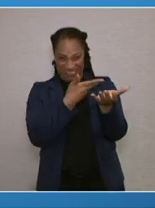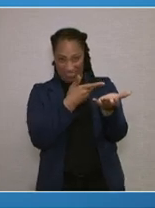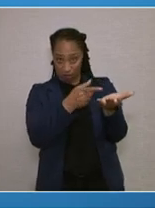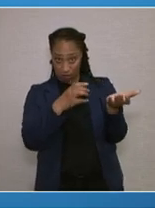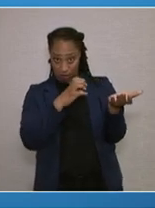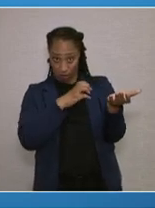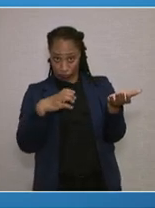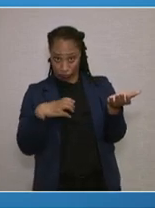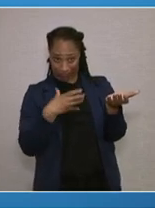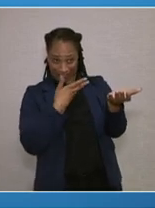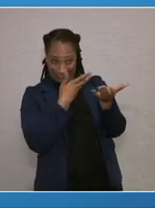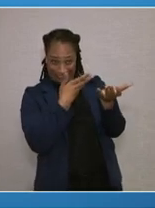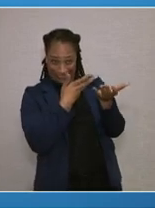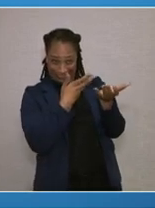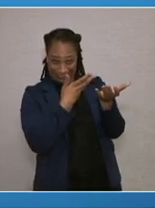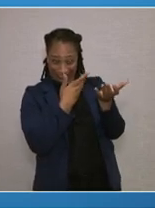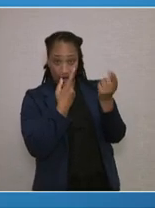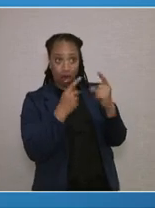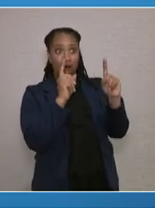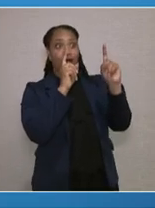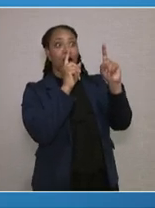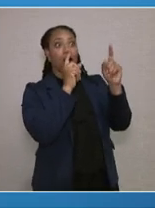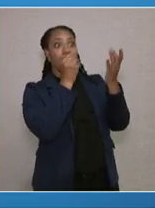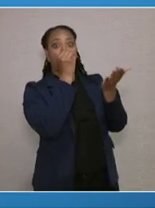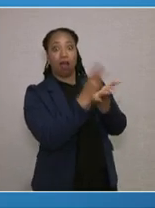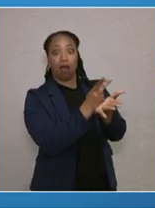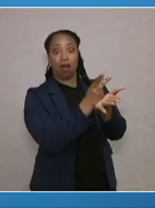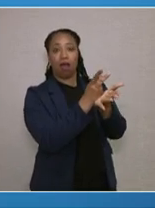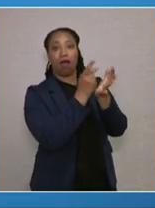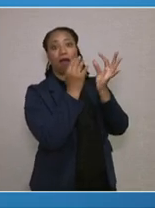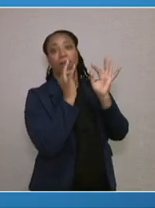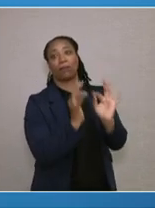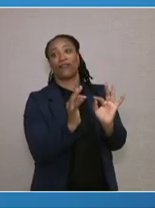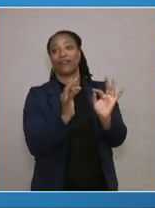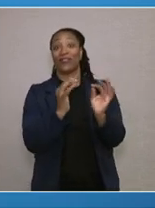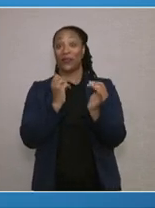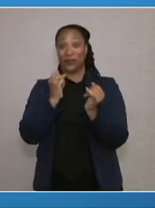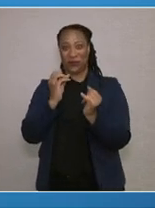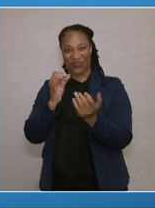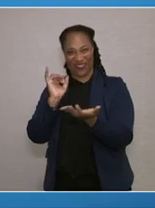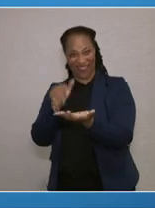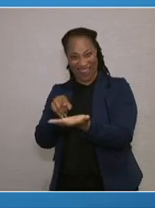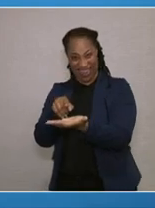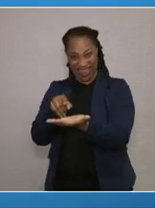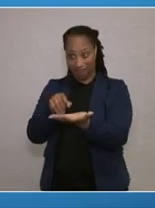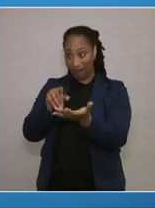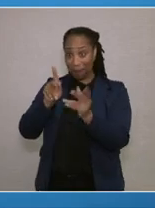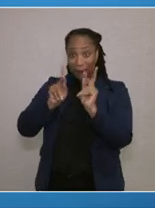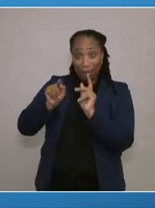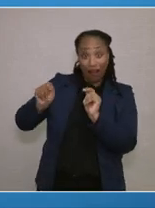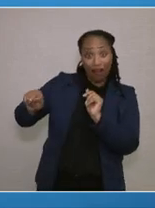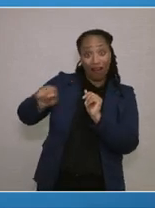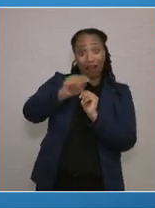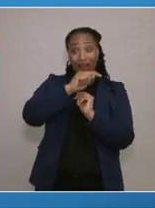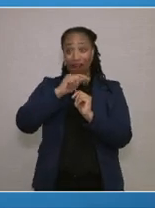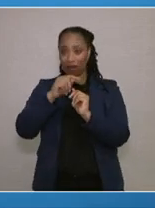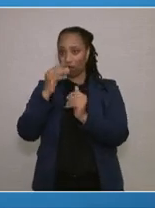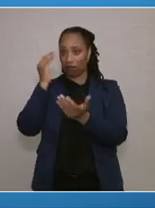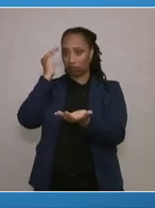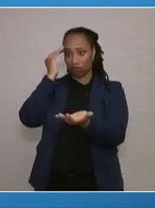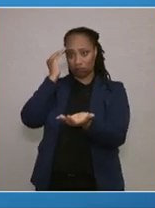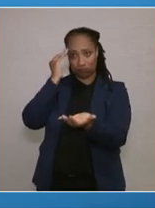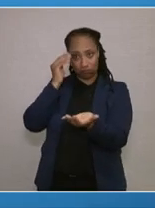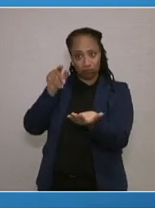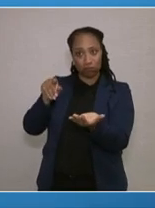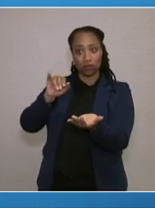team, and I have to acknowledge Josh Harris, Mark Klaus. You're going to hear from Andy and the great Washington